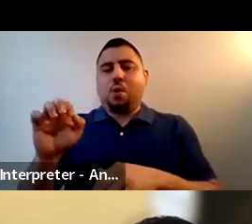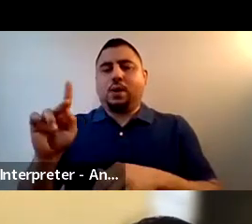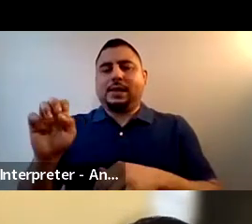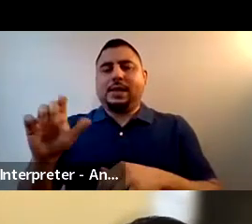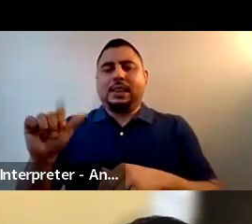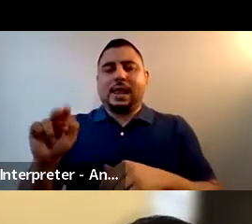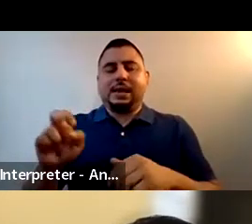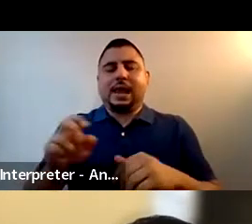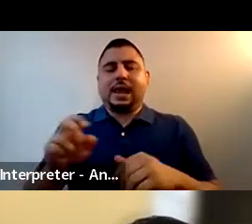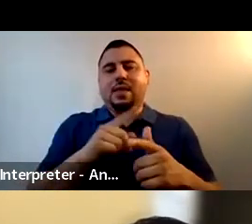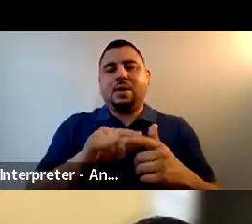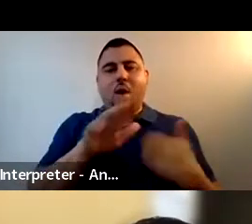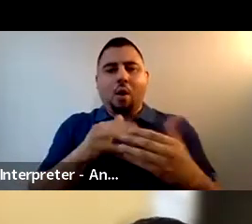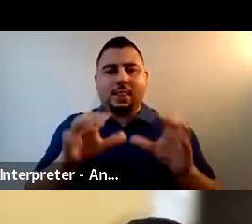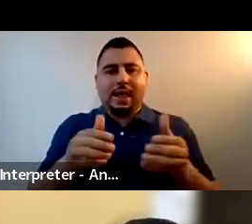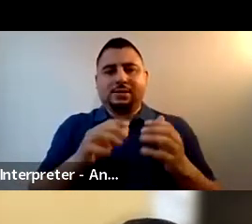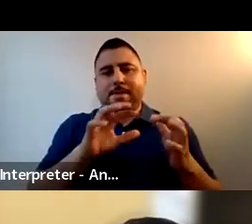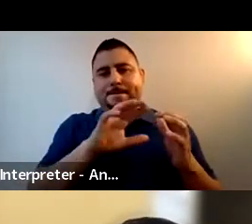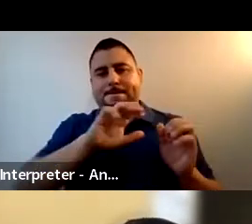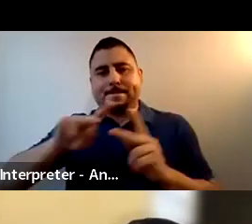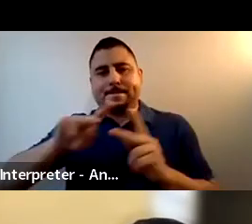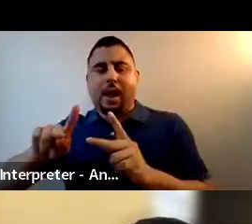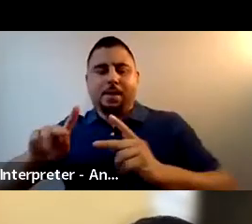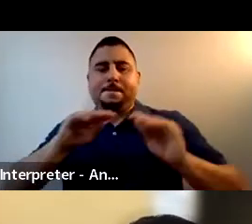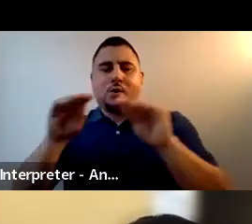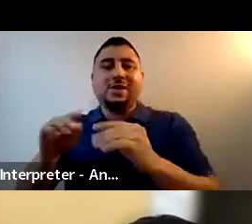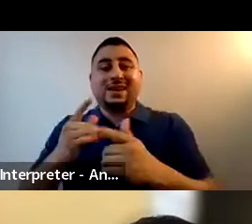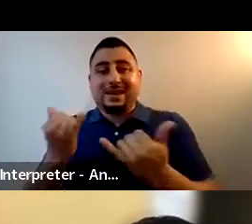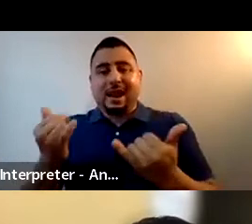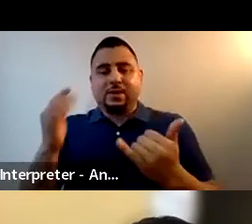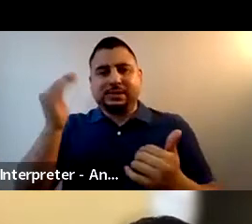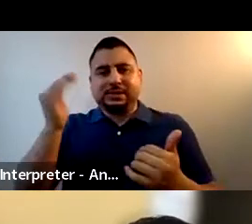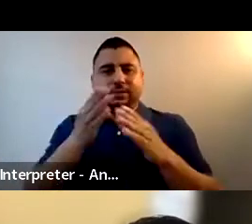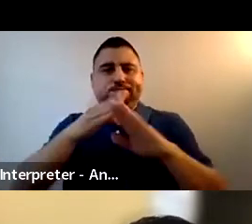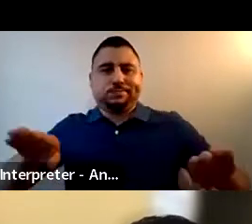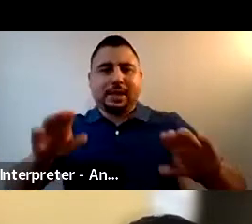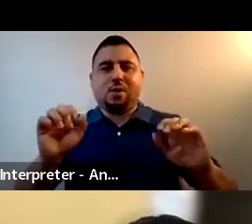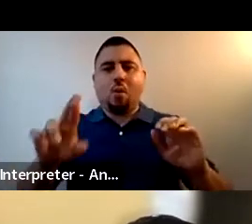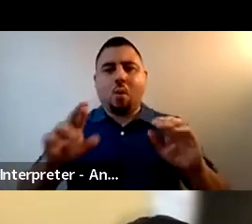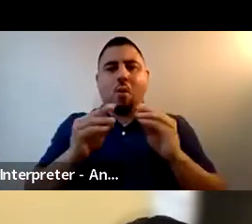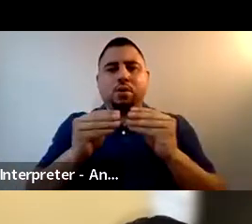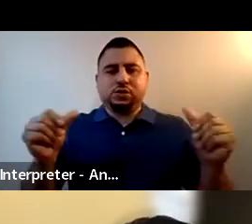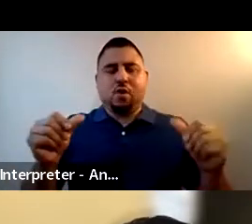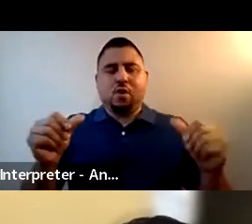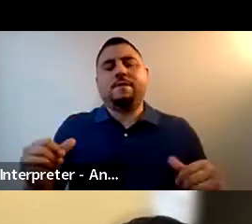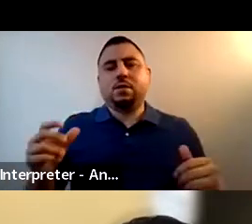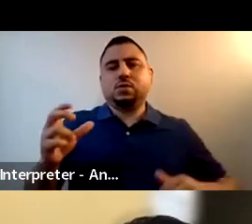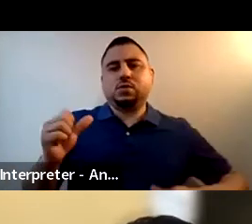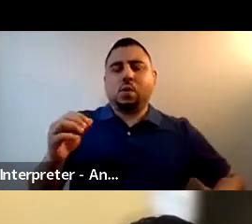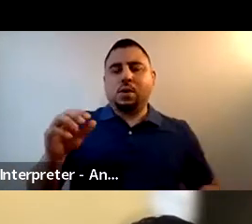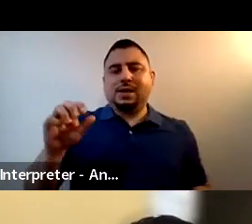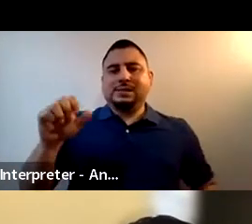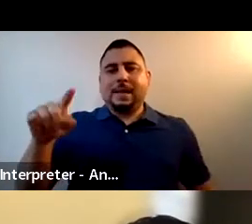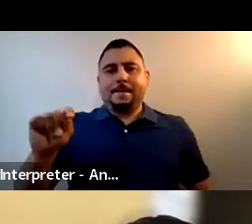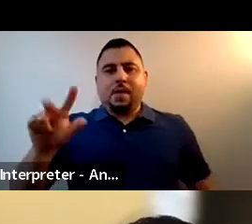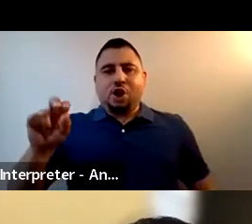home to be a family. Now we're learning once again that we will be split or dissolved. On September 30th,